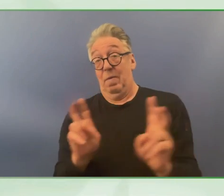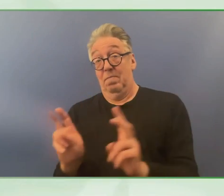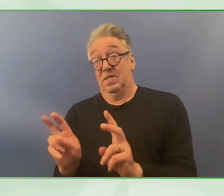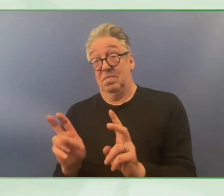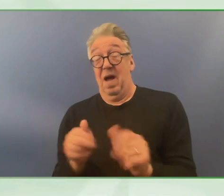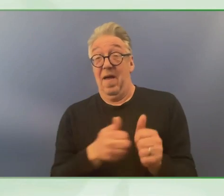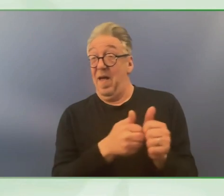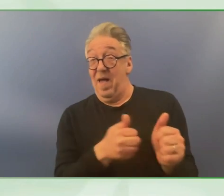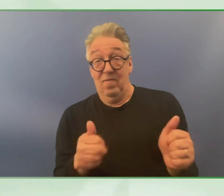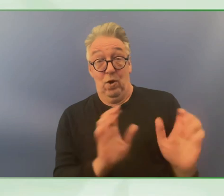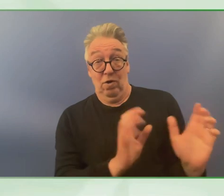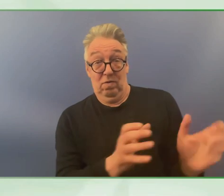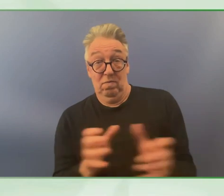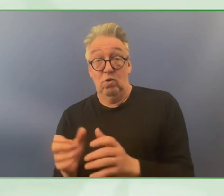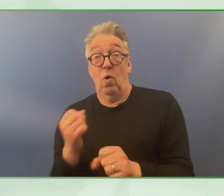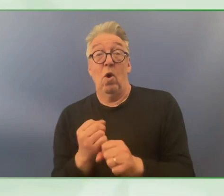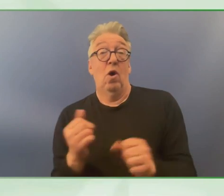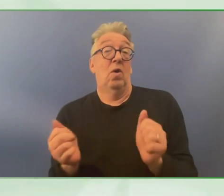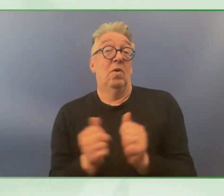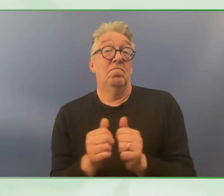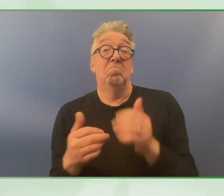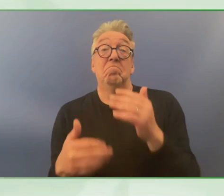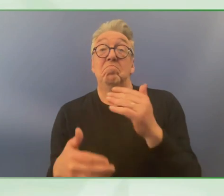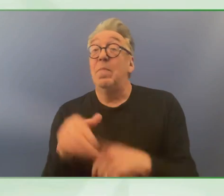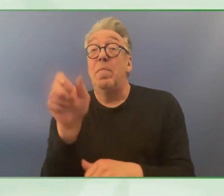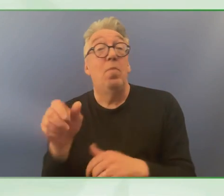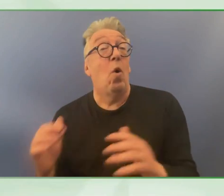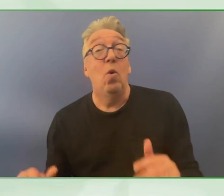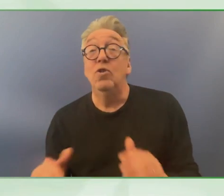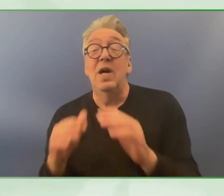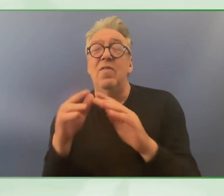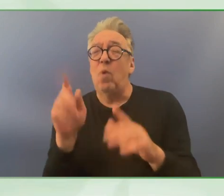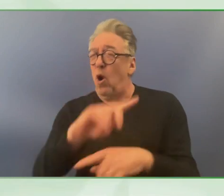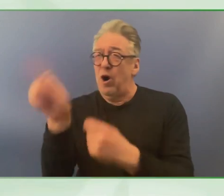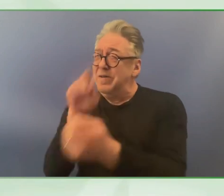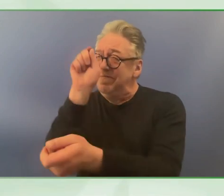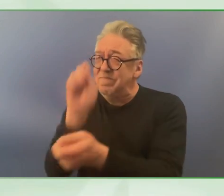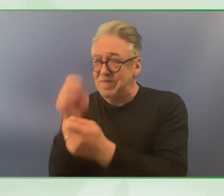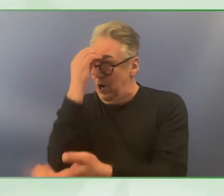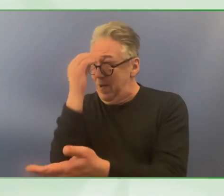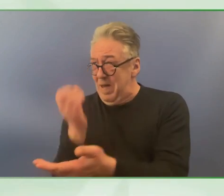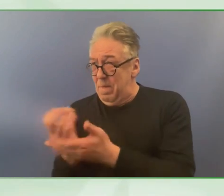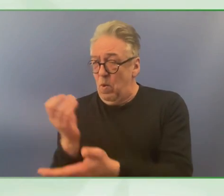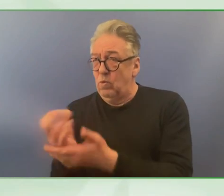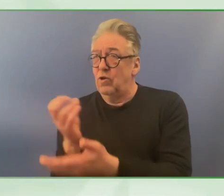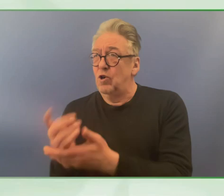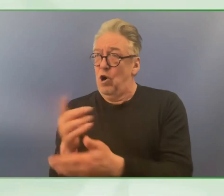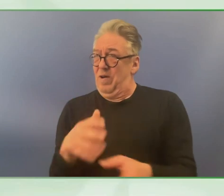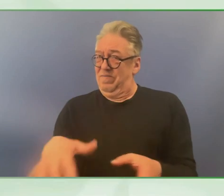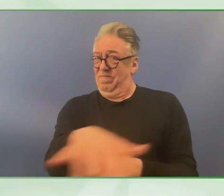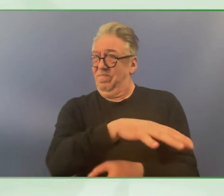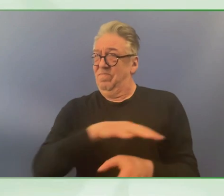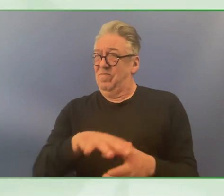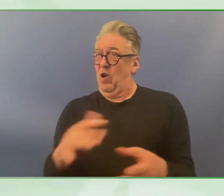or other types of organization to give a precise input on what is the field point of view on